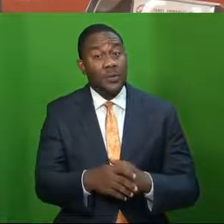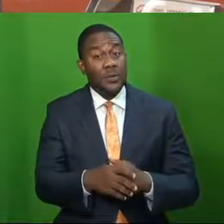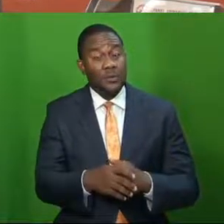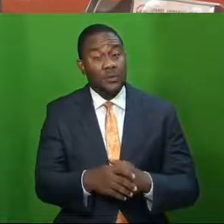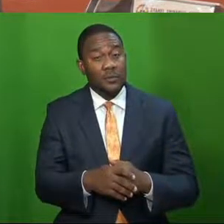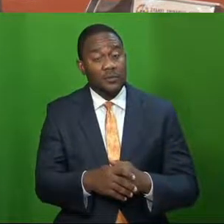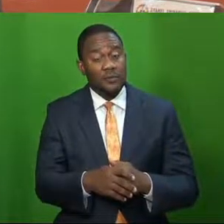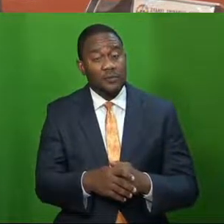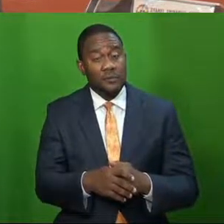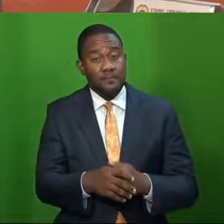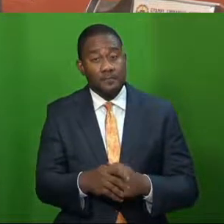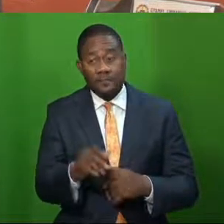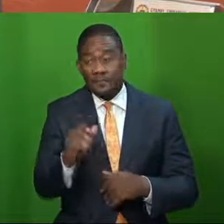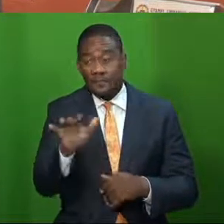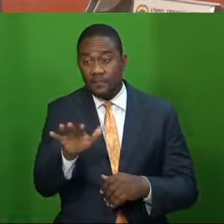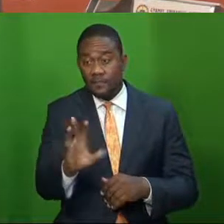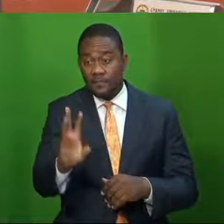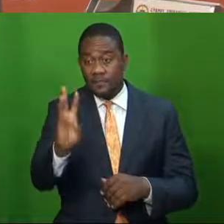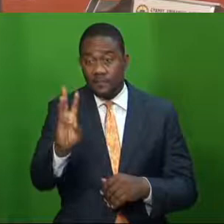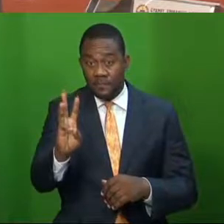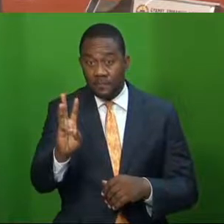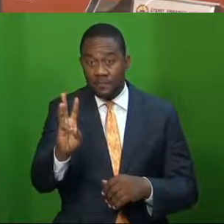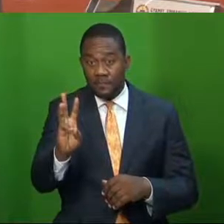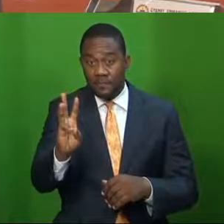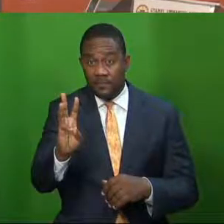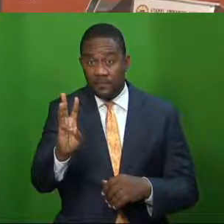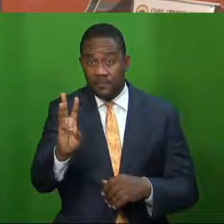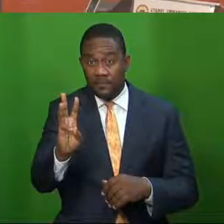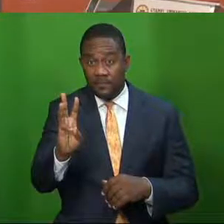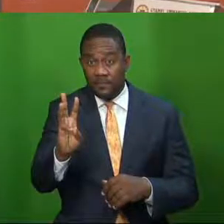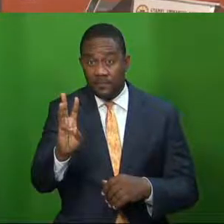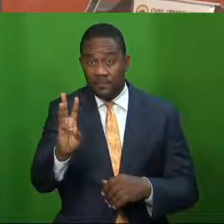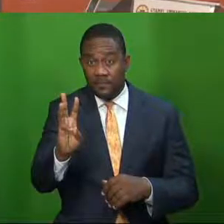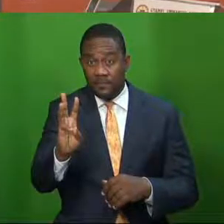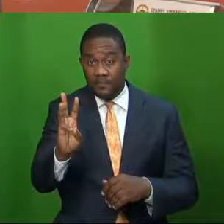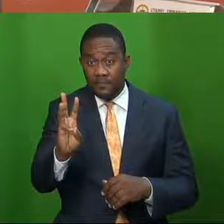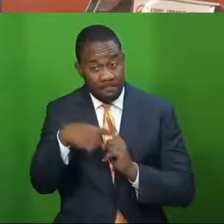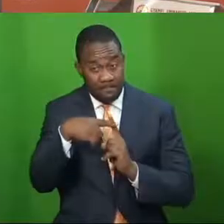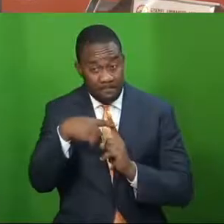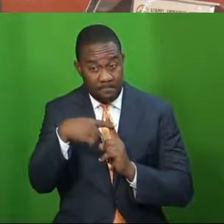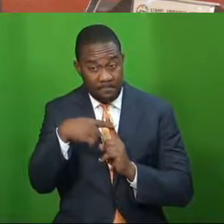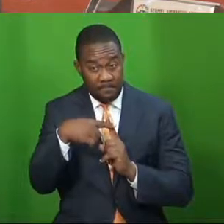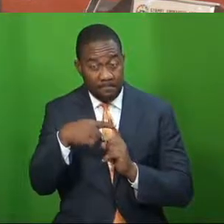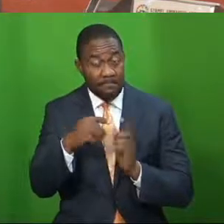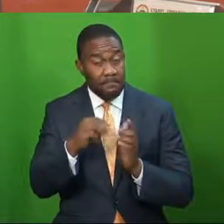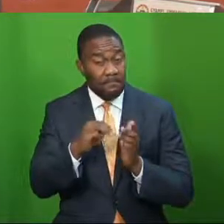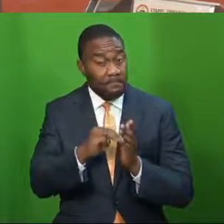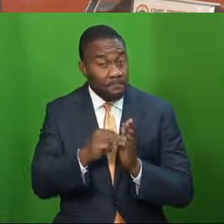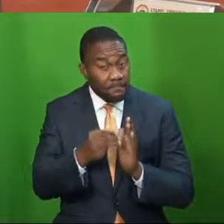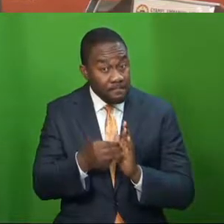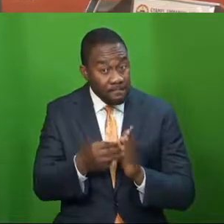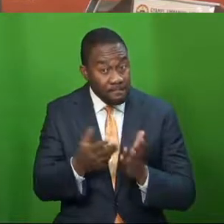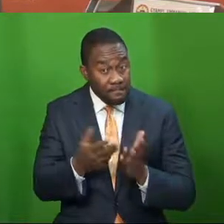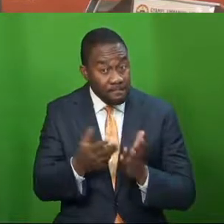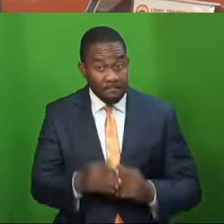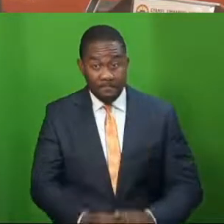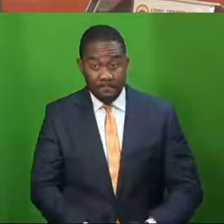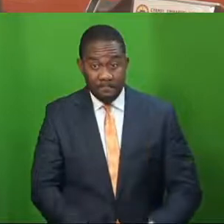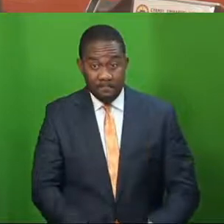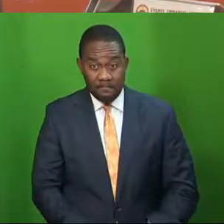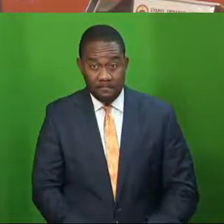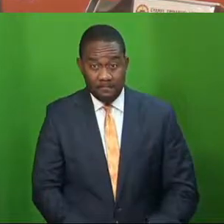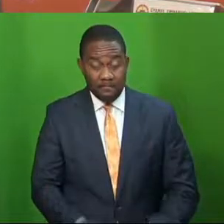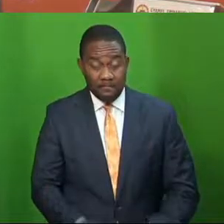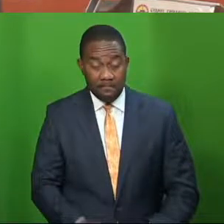of the 193 results that had come had tested positive. What it means is that the number of the staff that